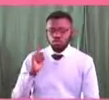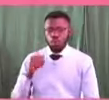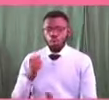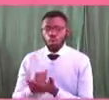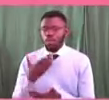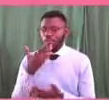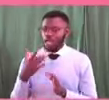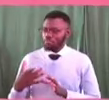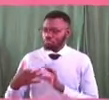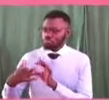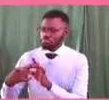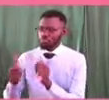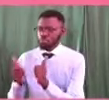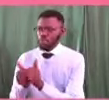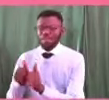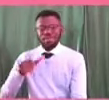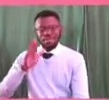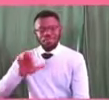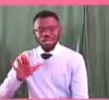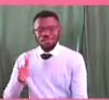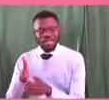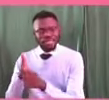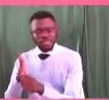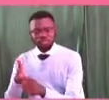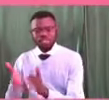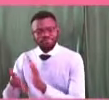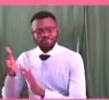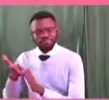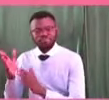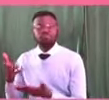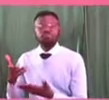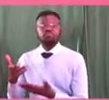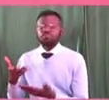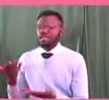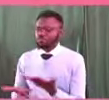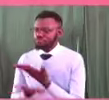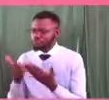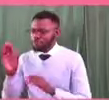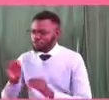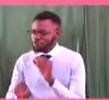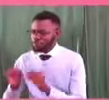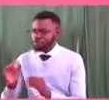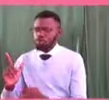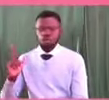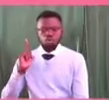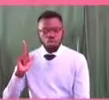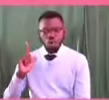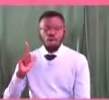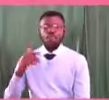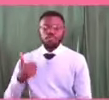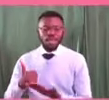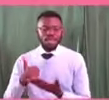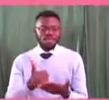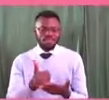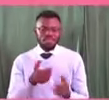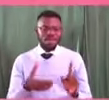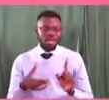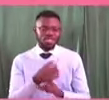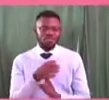parliamentary leadership to expeditiously generate the necessary legislative framework to make this a reality.